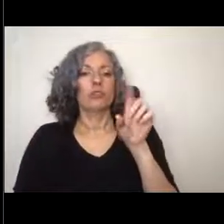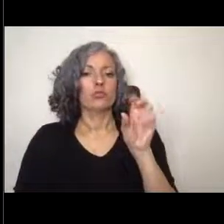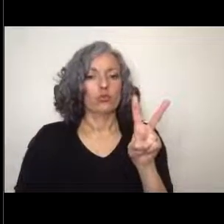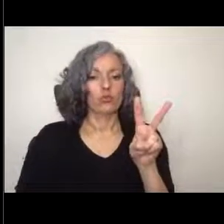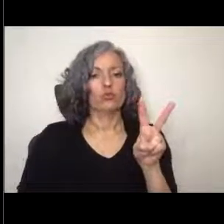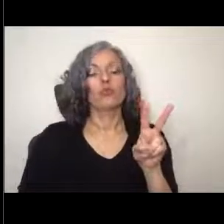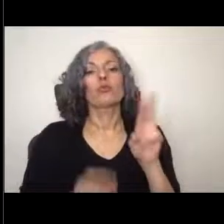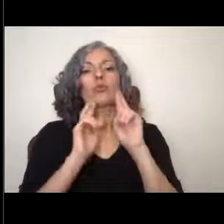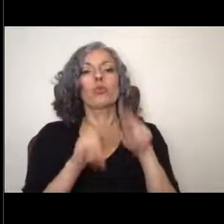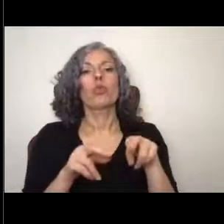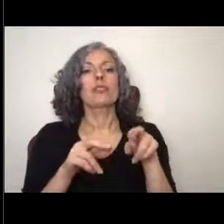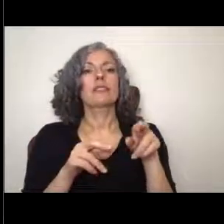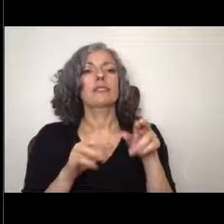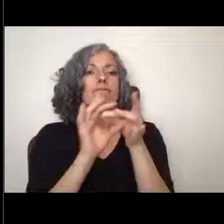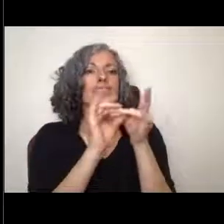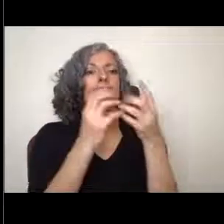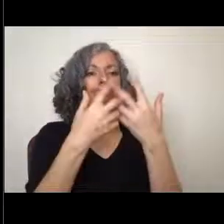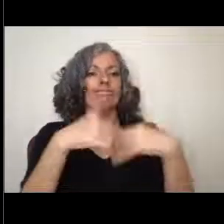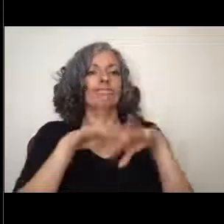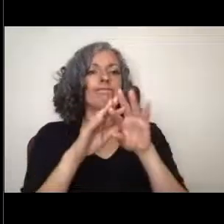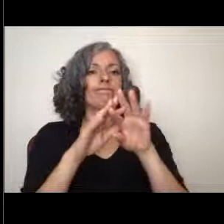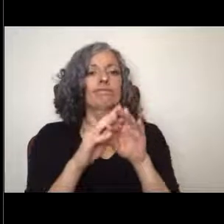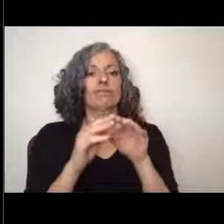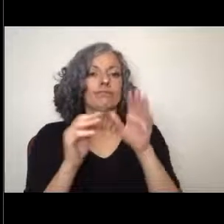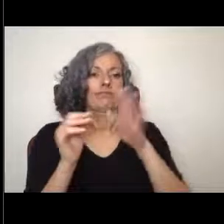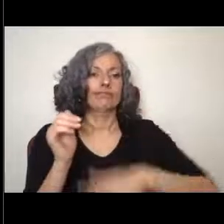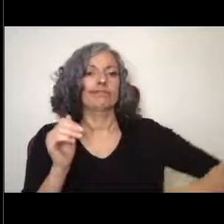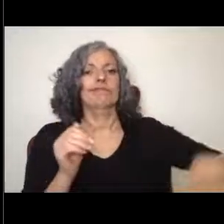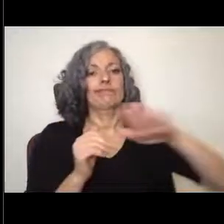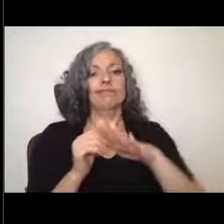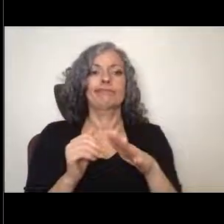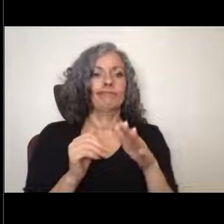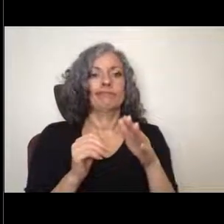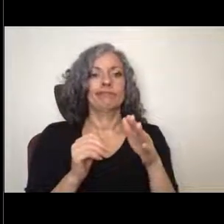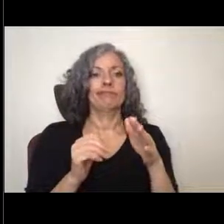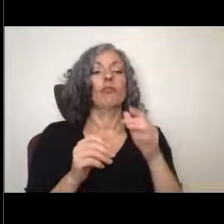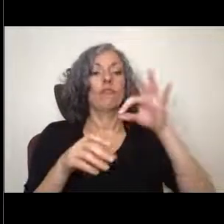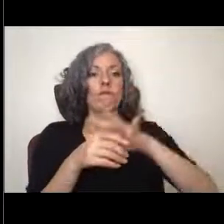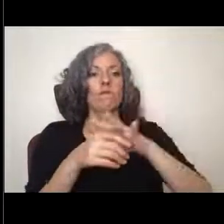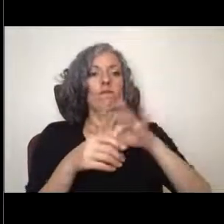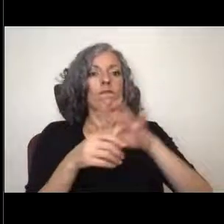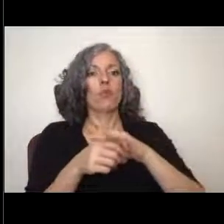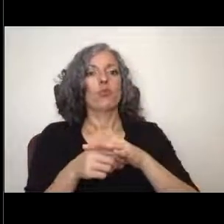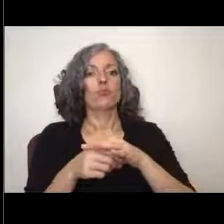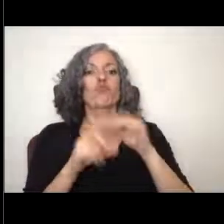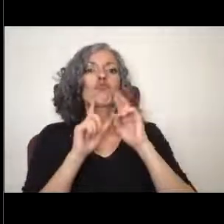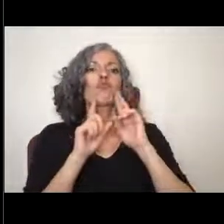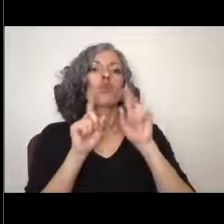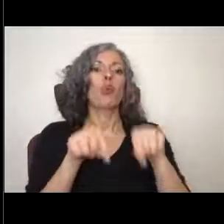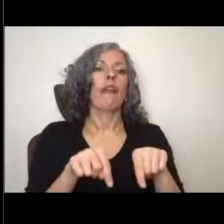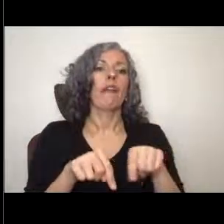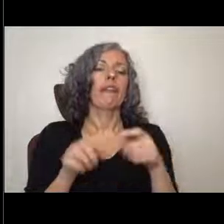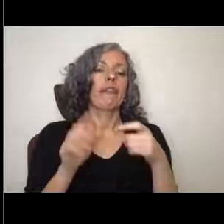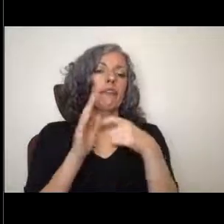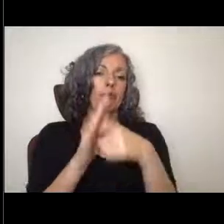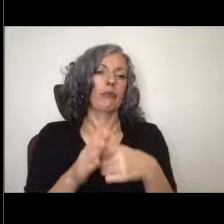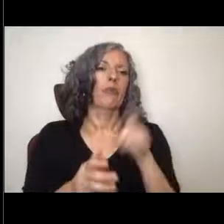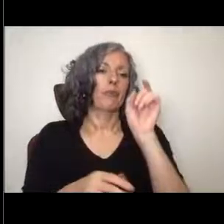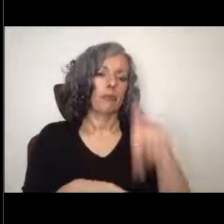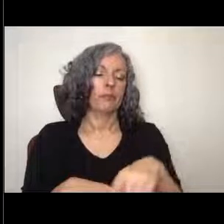directly negotiate an airspace lease require a unanimous vote of the commission from the commissioners present at the meeting. With that